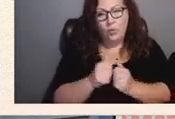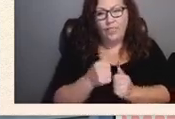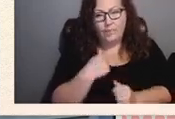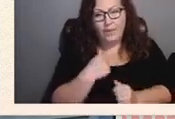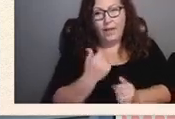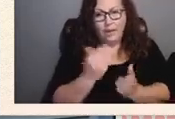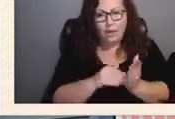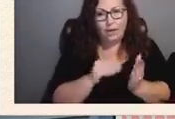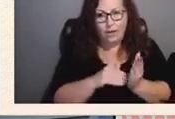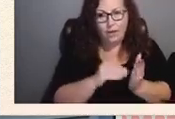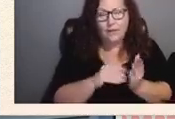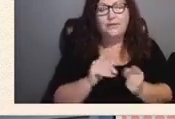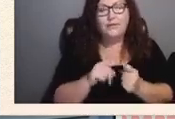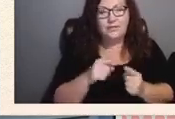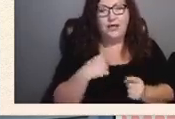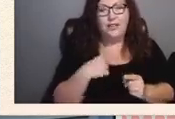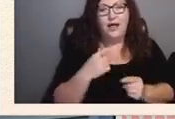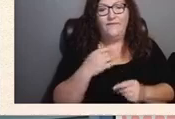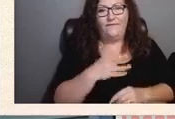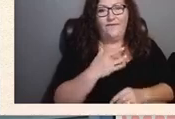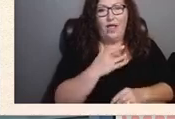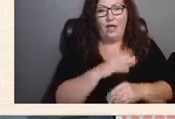I felt comfortable.